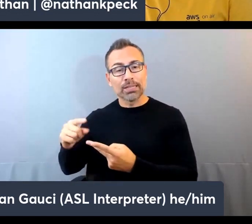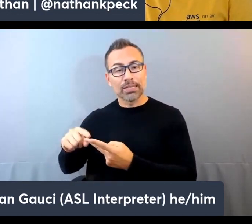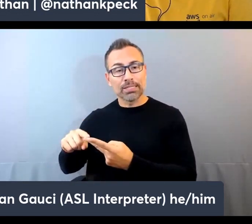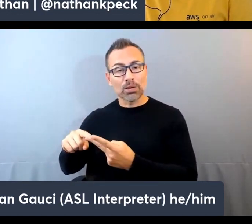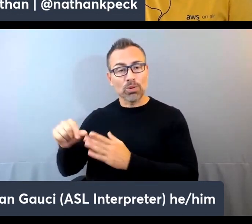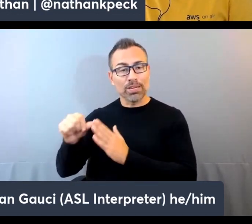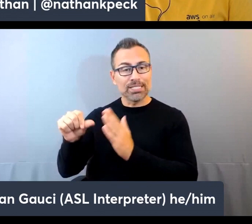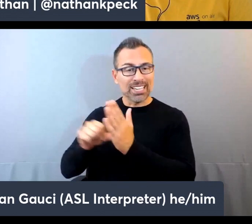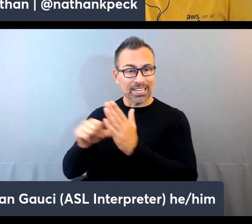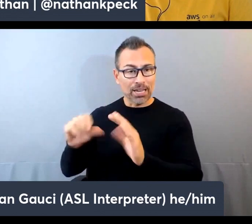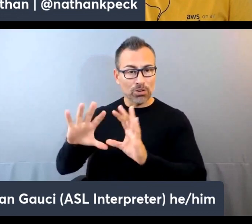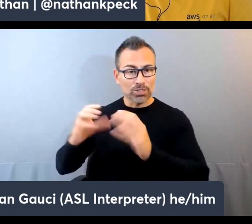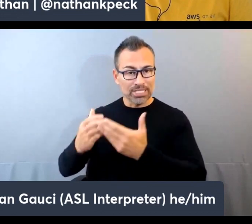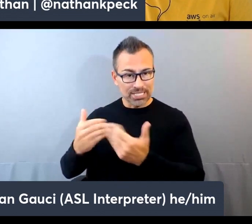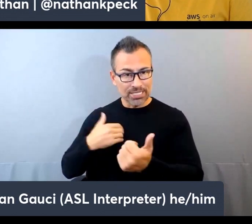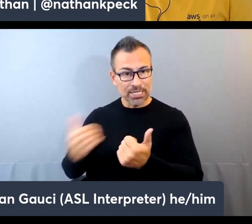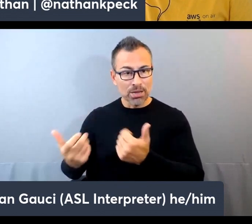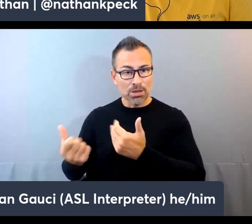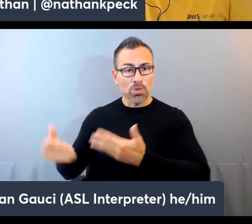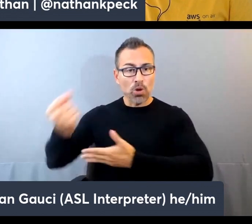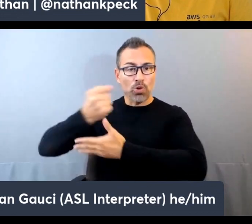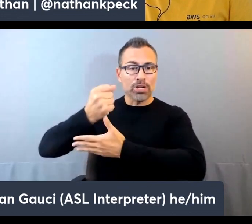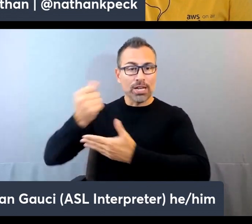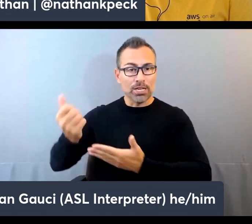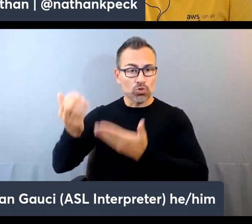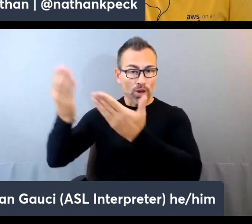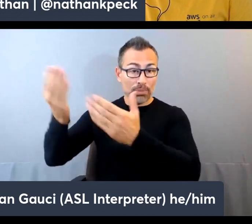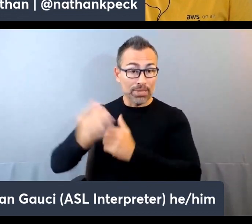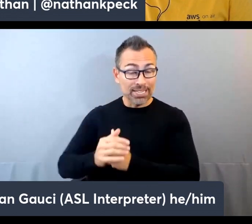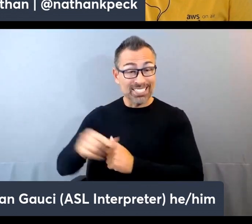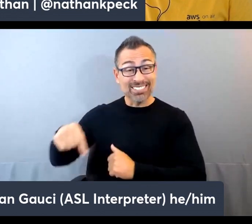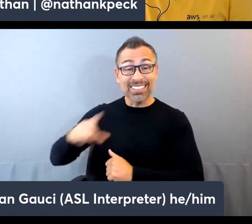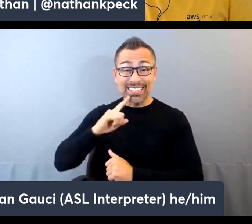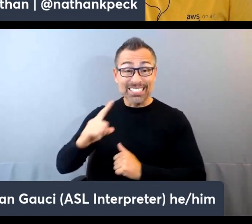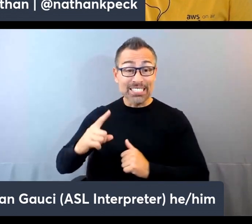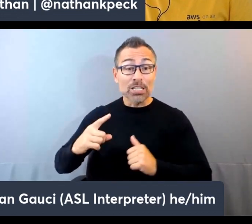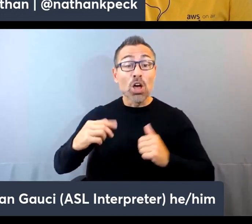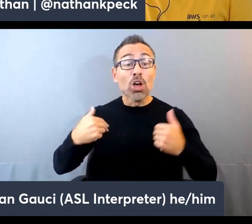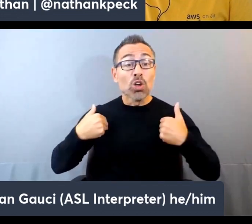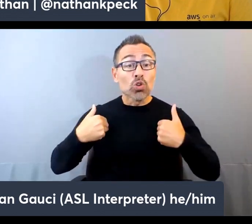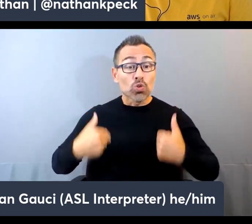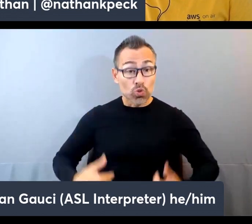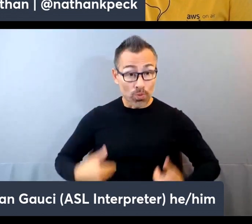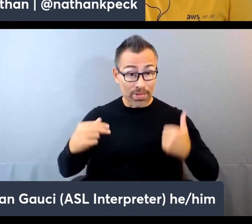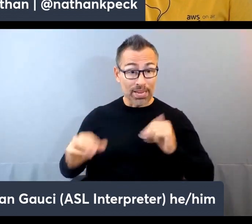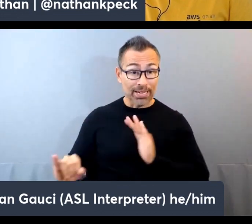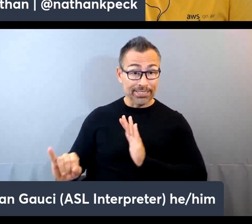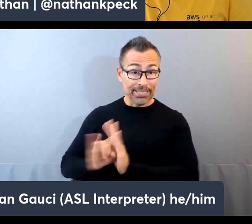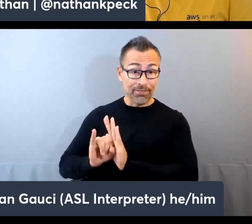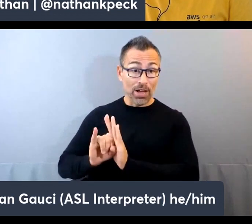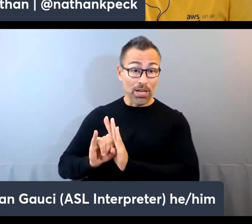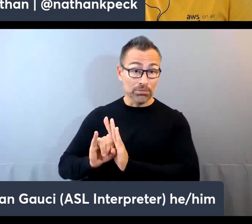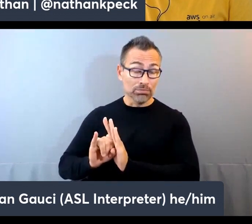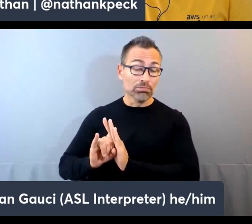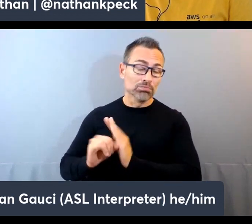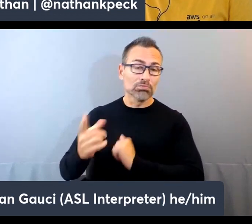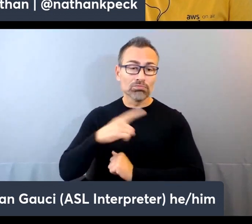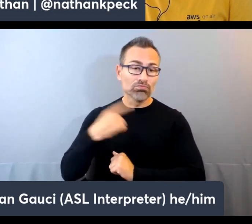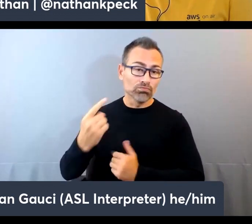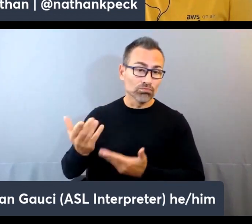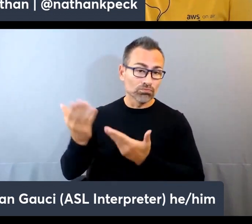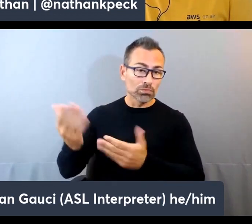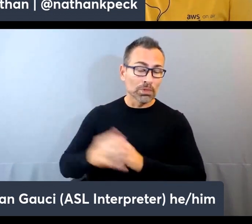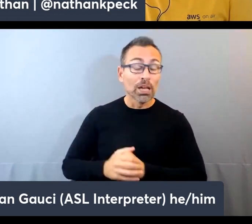team prioritized recommendations, right? So this is human identified risks and recommendations. Now,